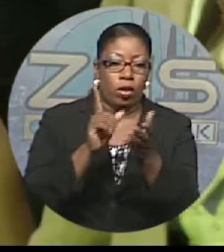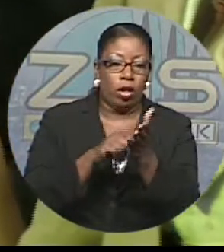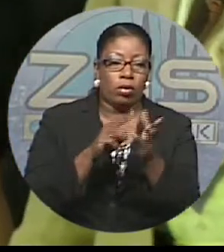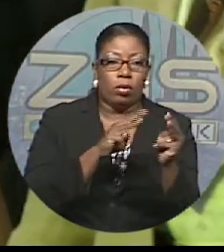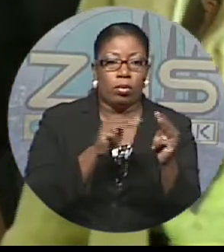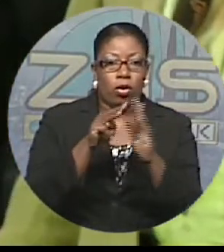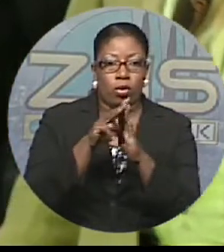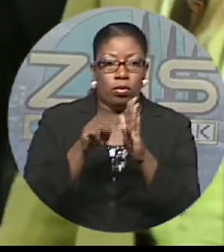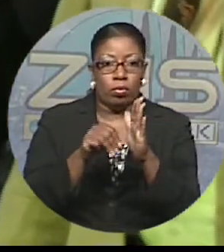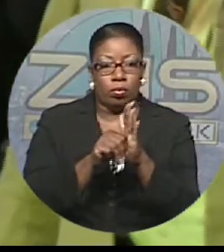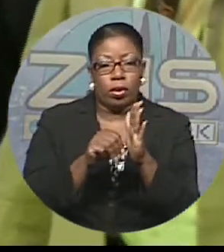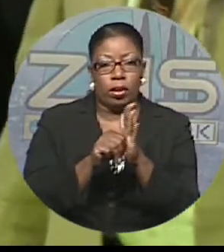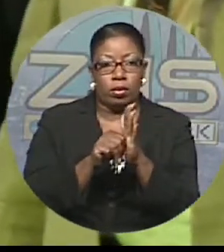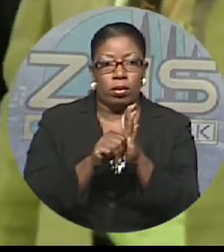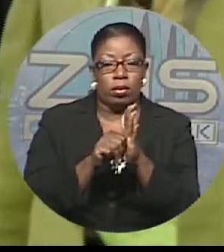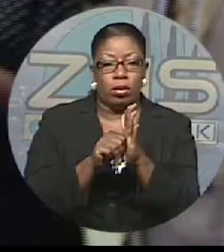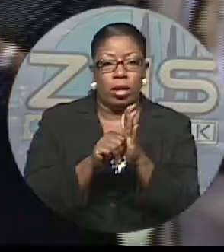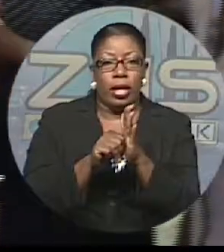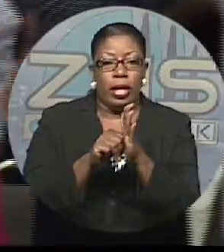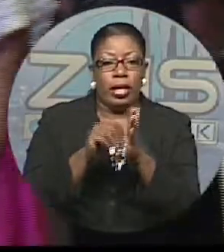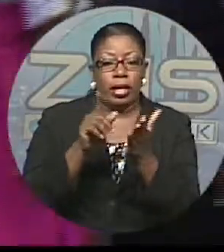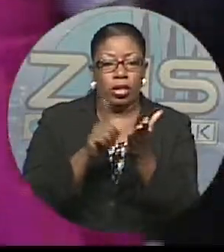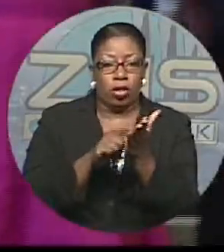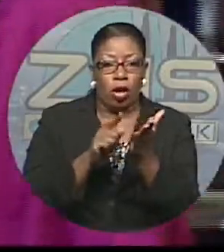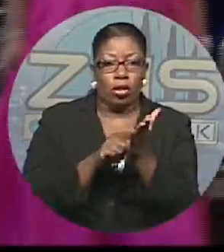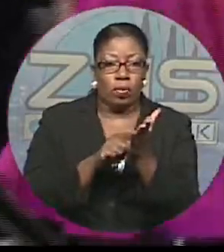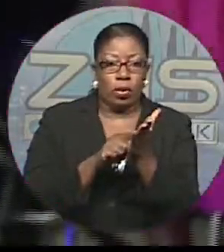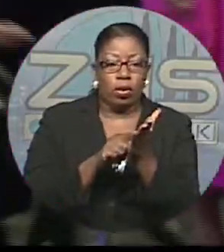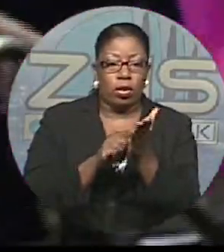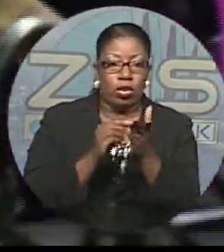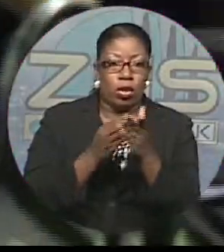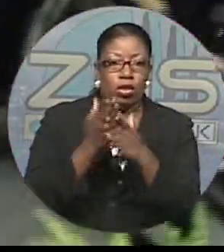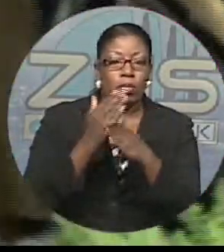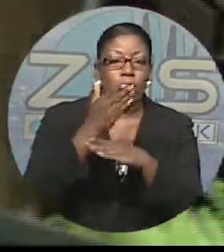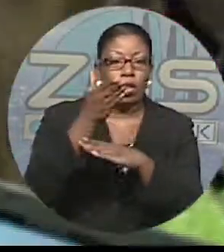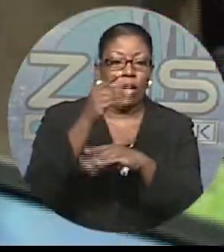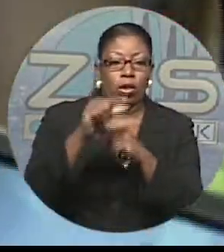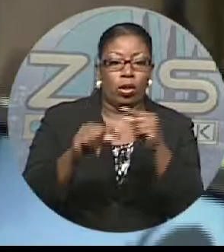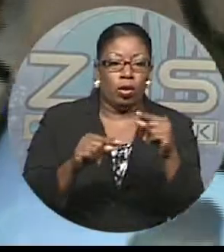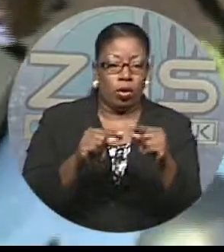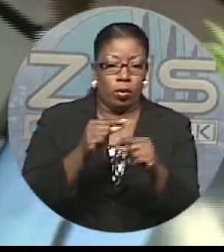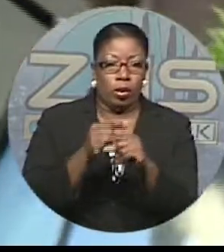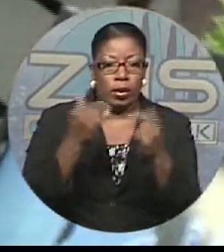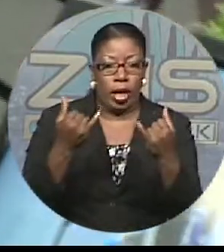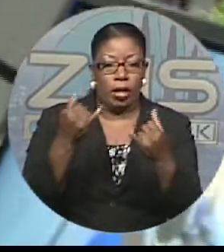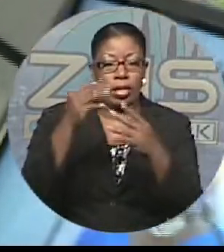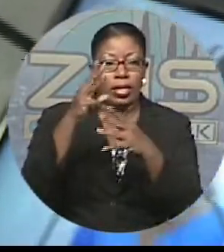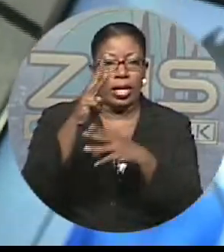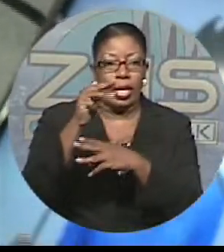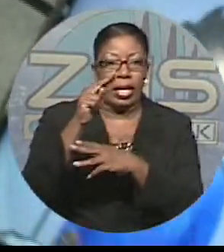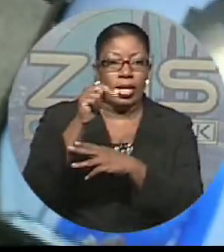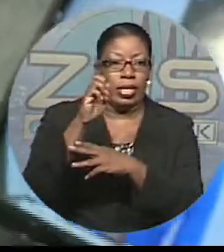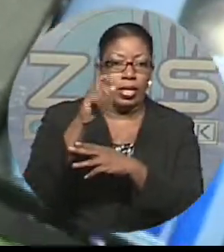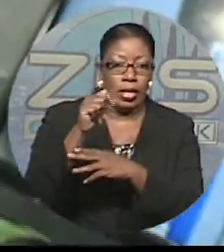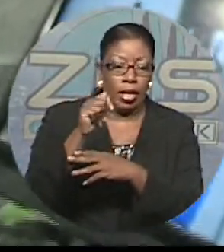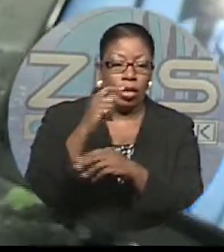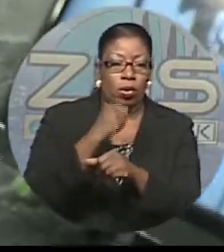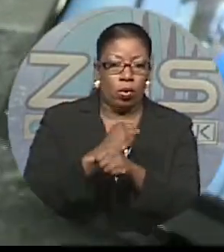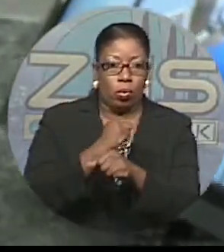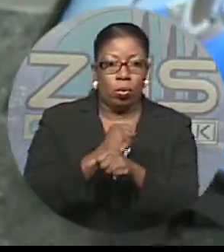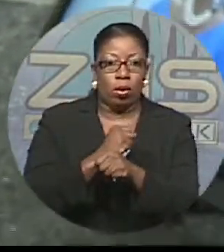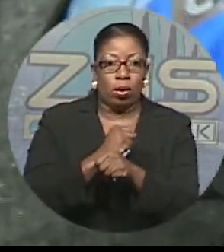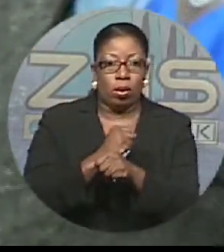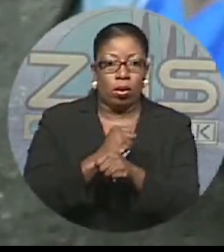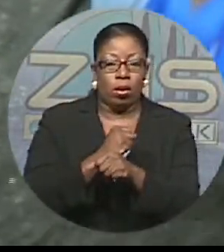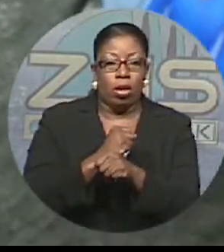world movement stretching beyond continents to establish the Global United Fellowship, a network that now expands 400 churches and spanning